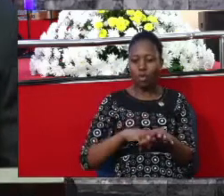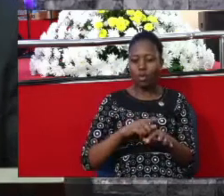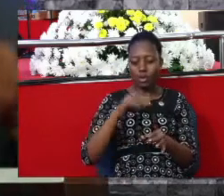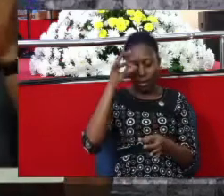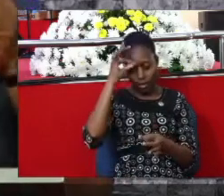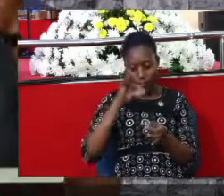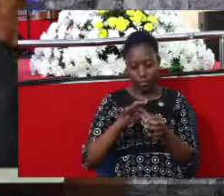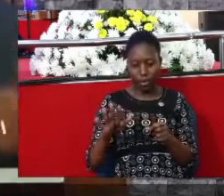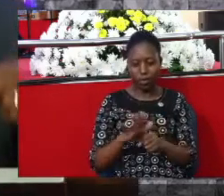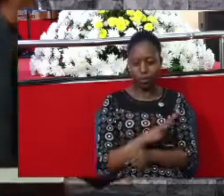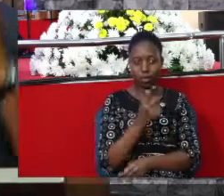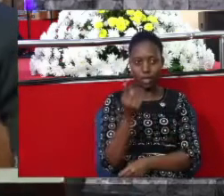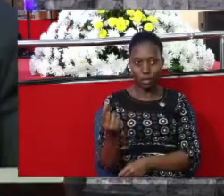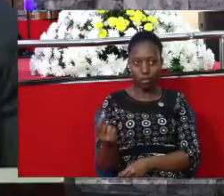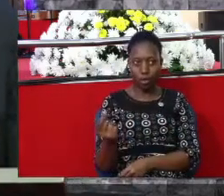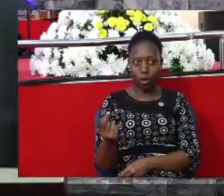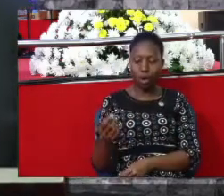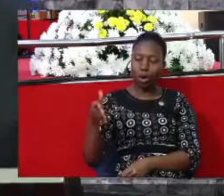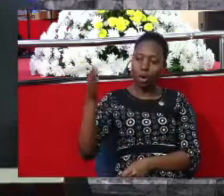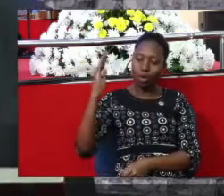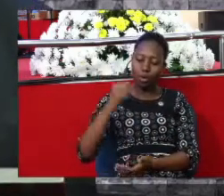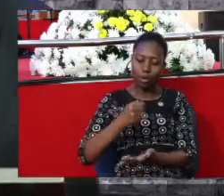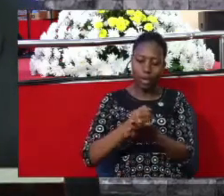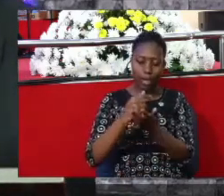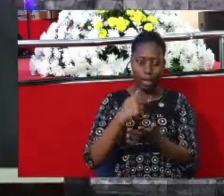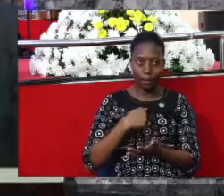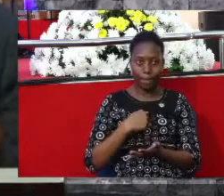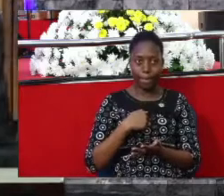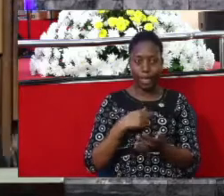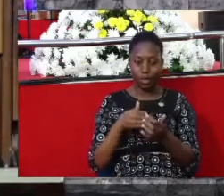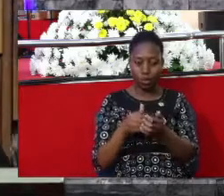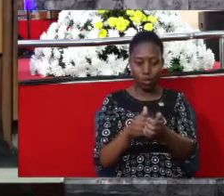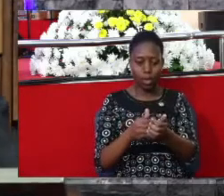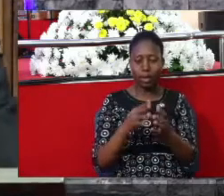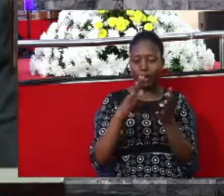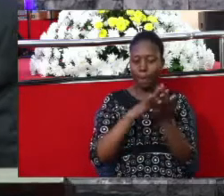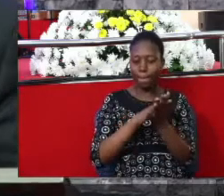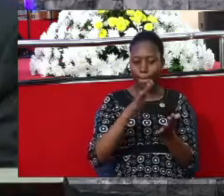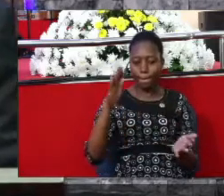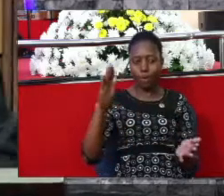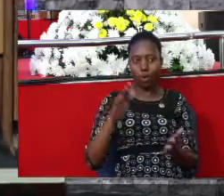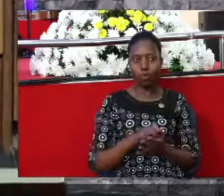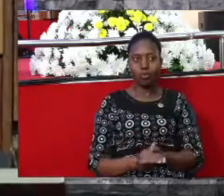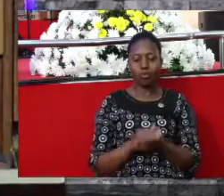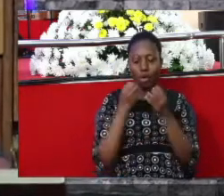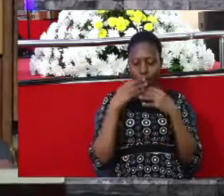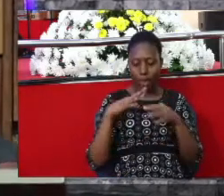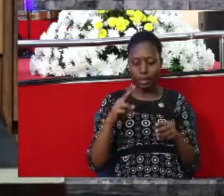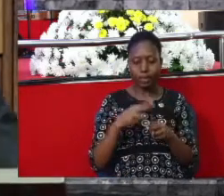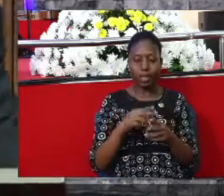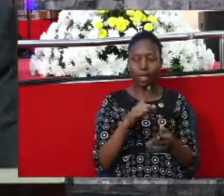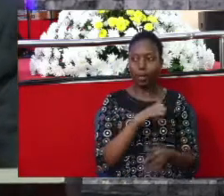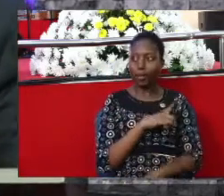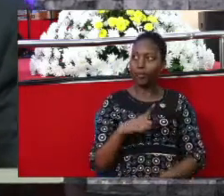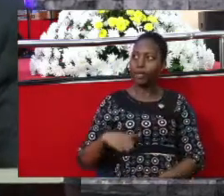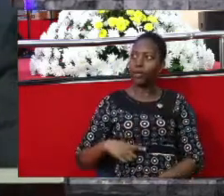God will put me in charge of more. Blessed be the name of the Lord. Luke 6